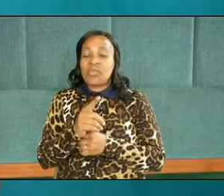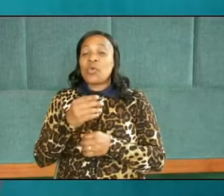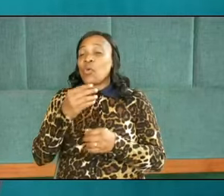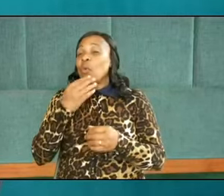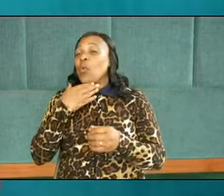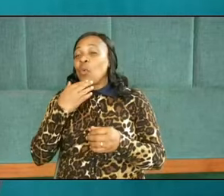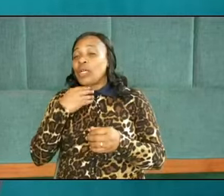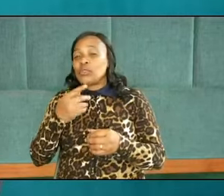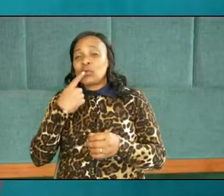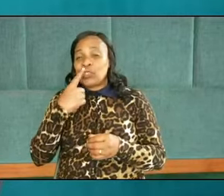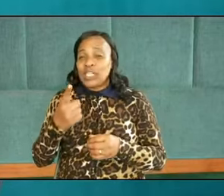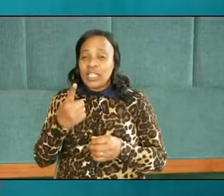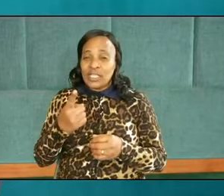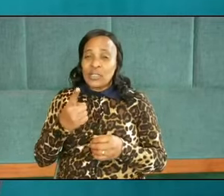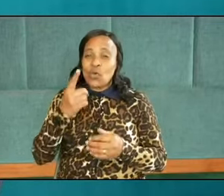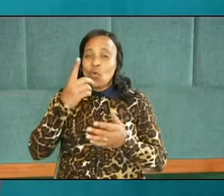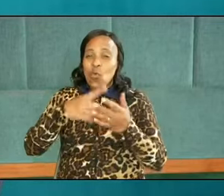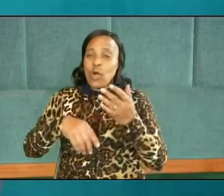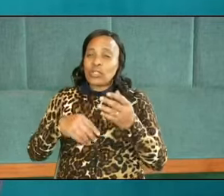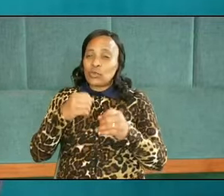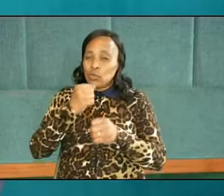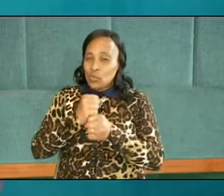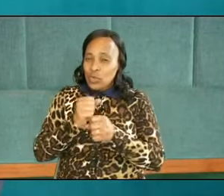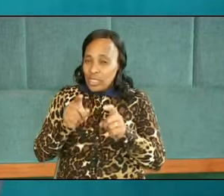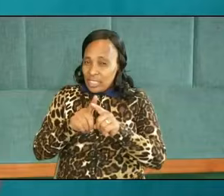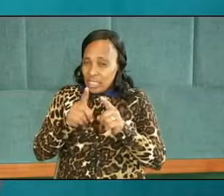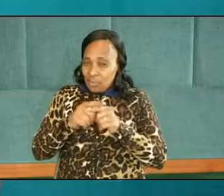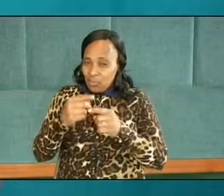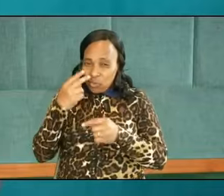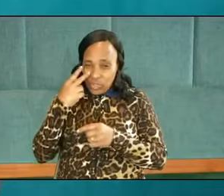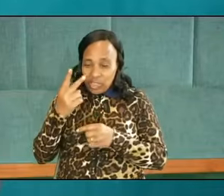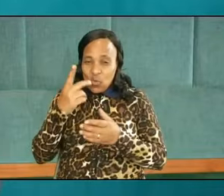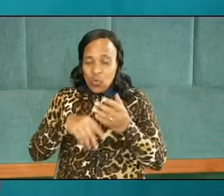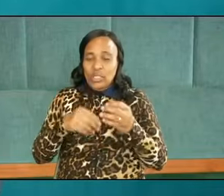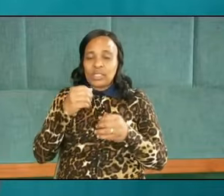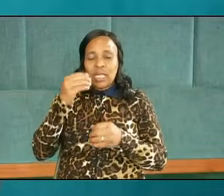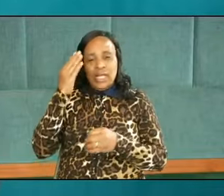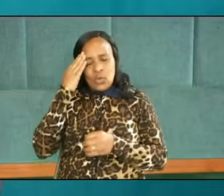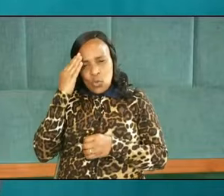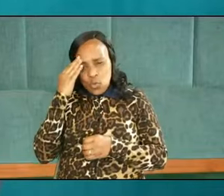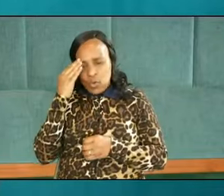to tell you what they spill do. It. In fact, you can even nag them so that you know.